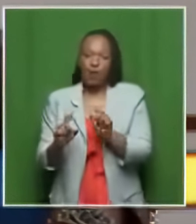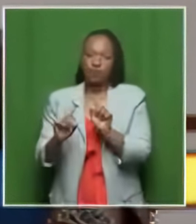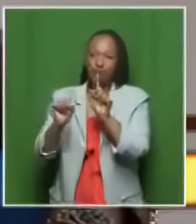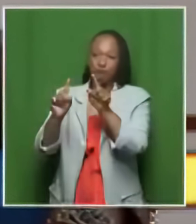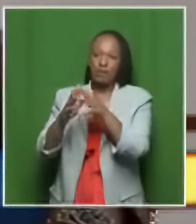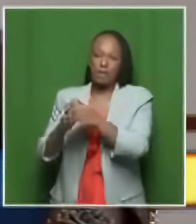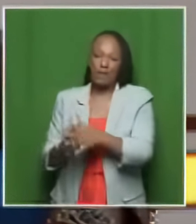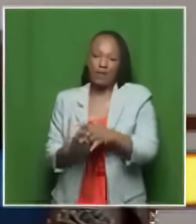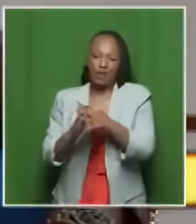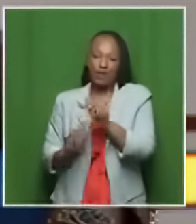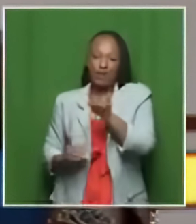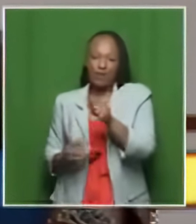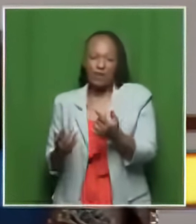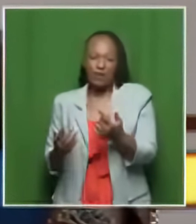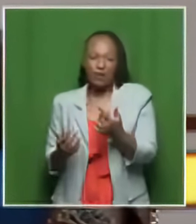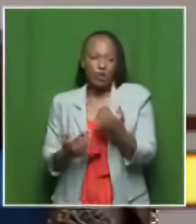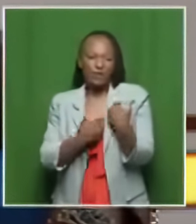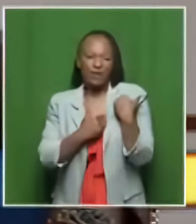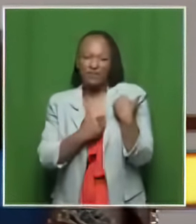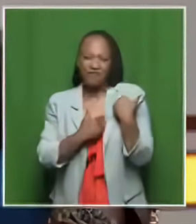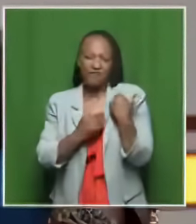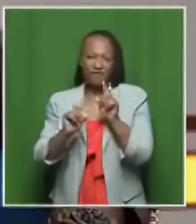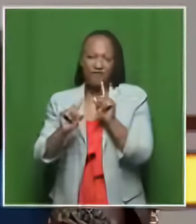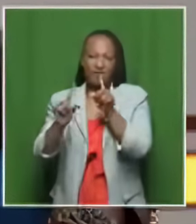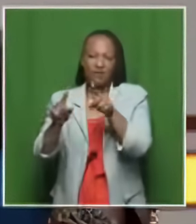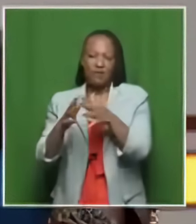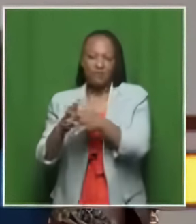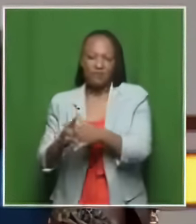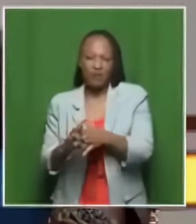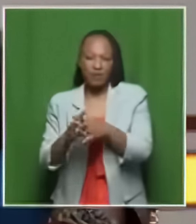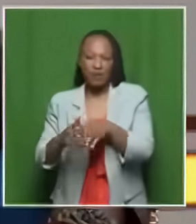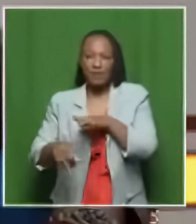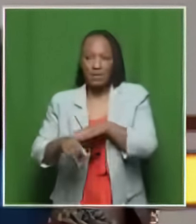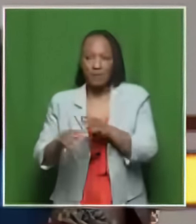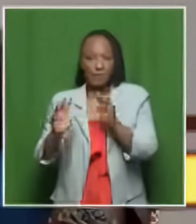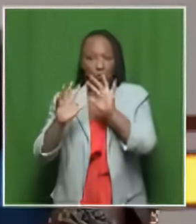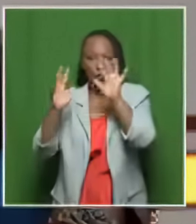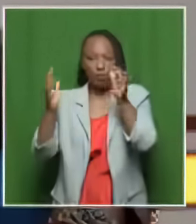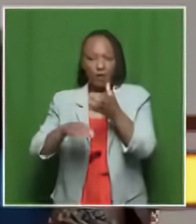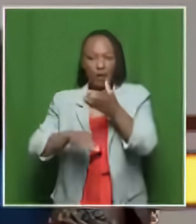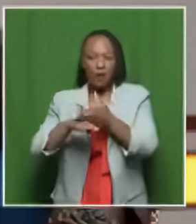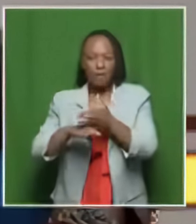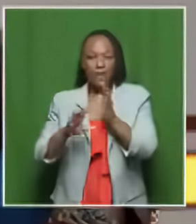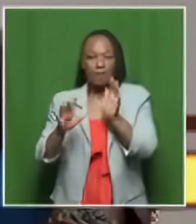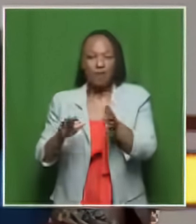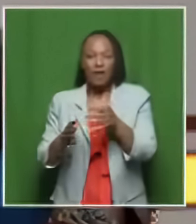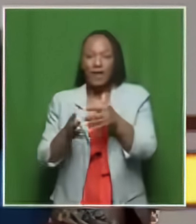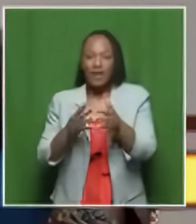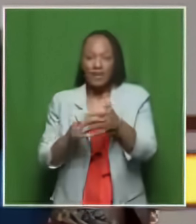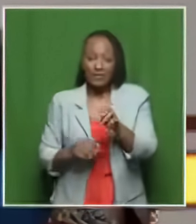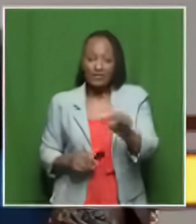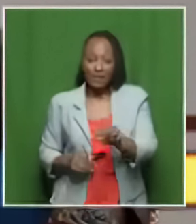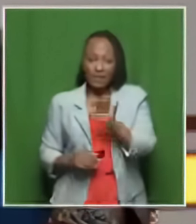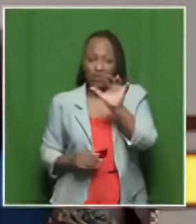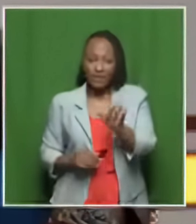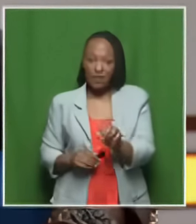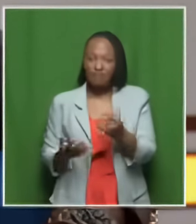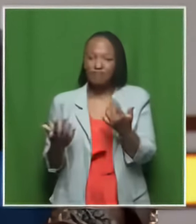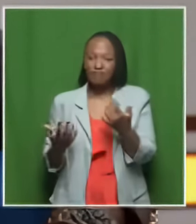particular country. It is not safe to go to America, not only during the World Cup. Any South African who had